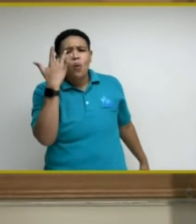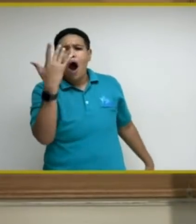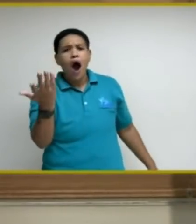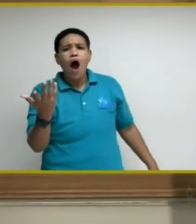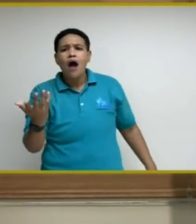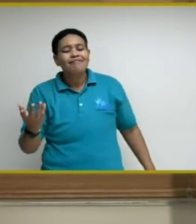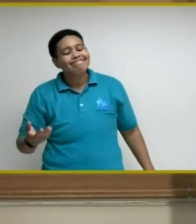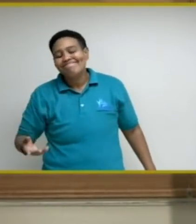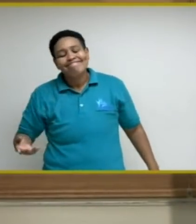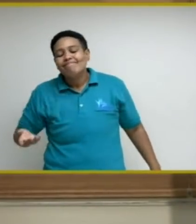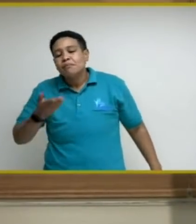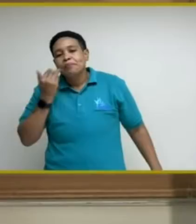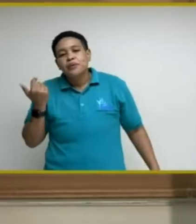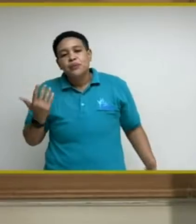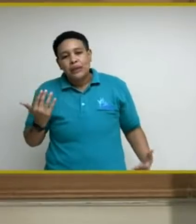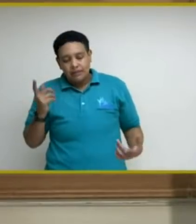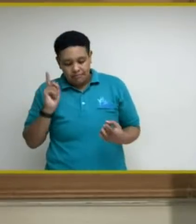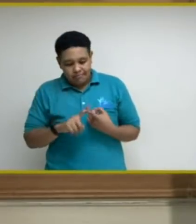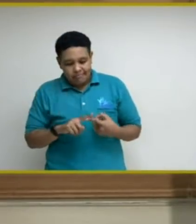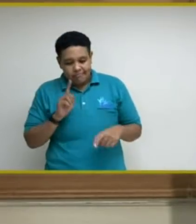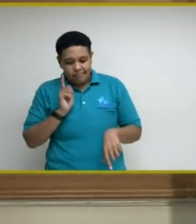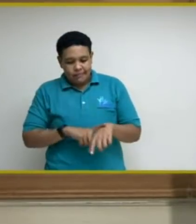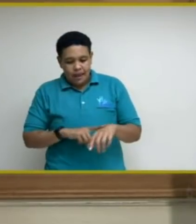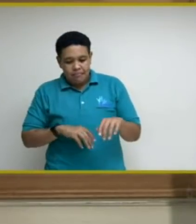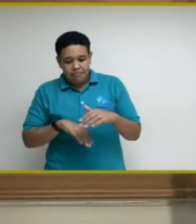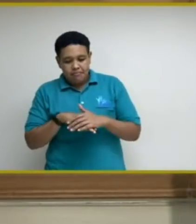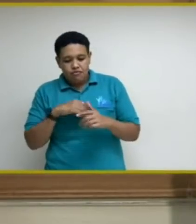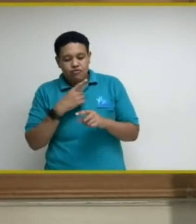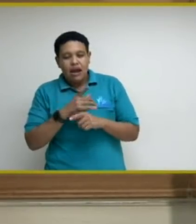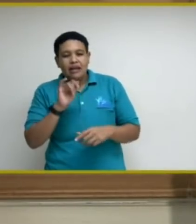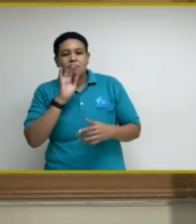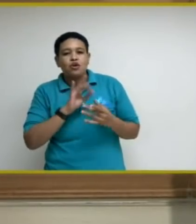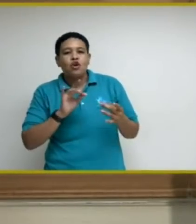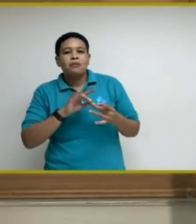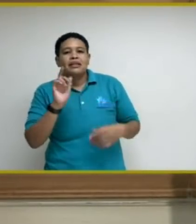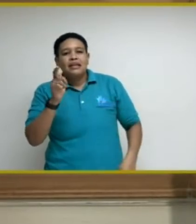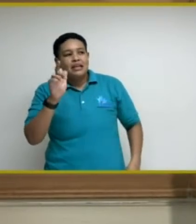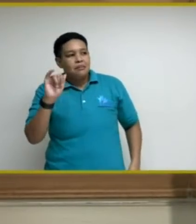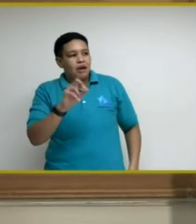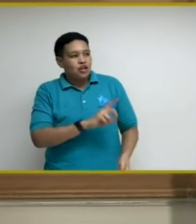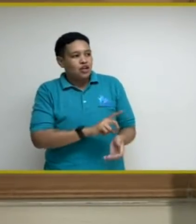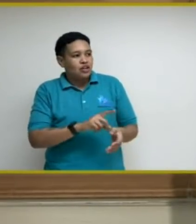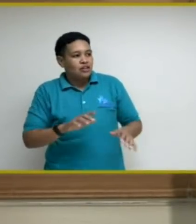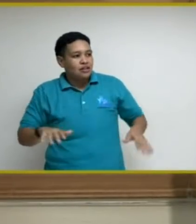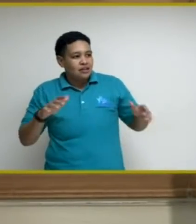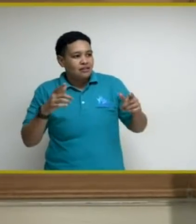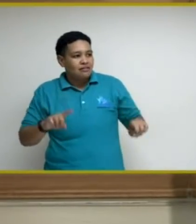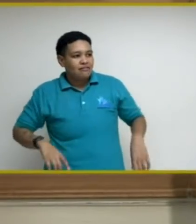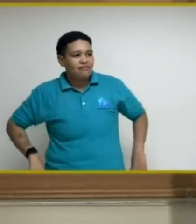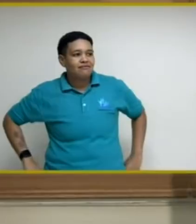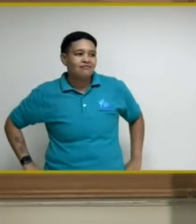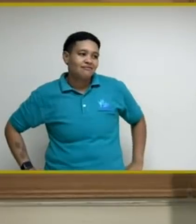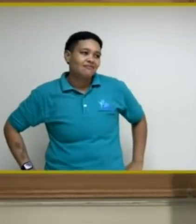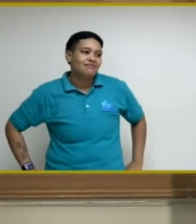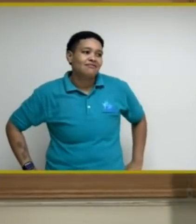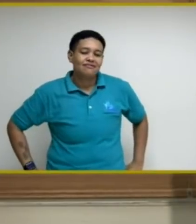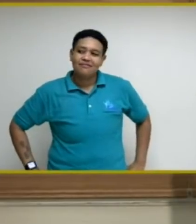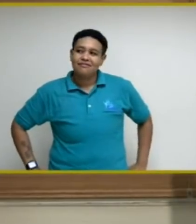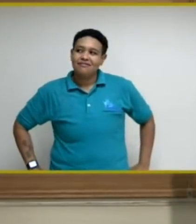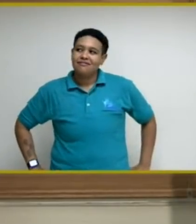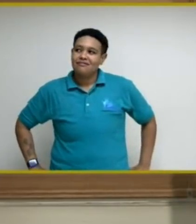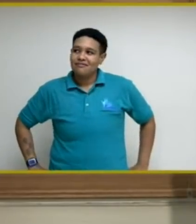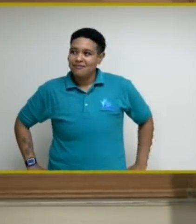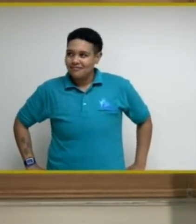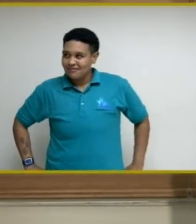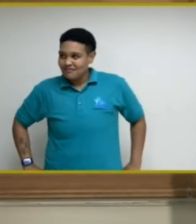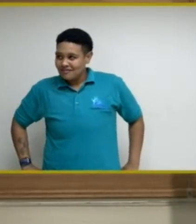concerns through the social media platform. But that can be commented on later on by the clinicians. But just to address it because